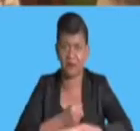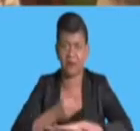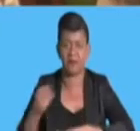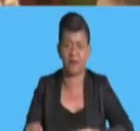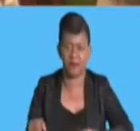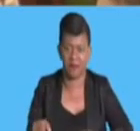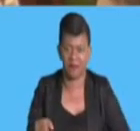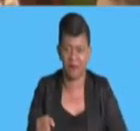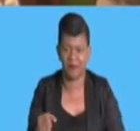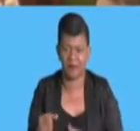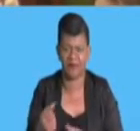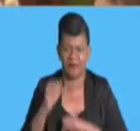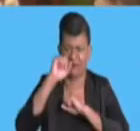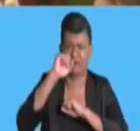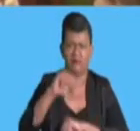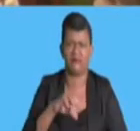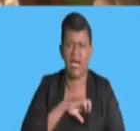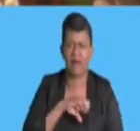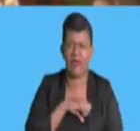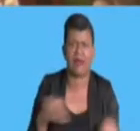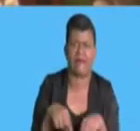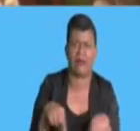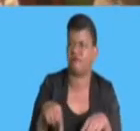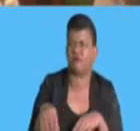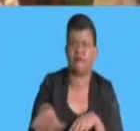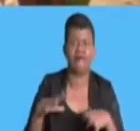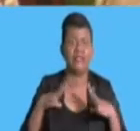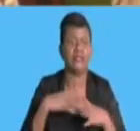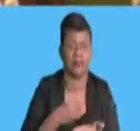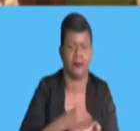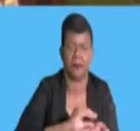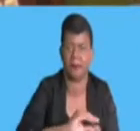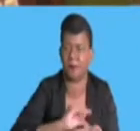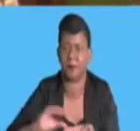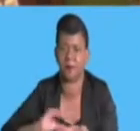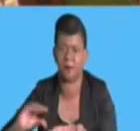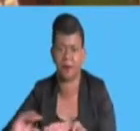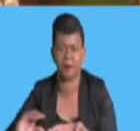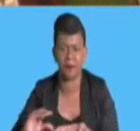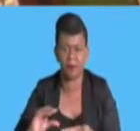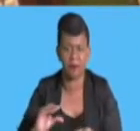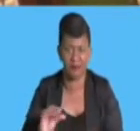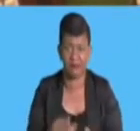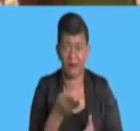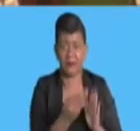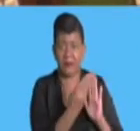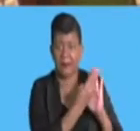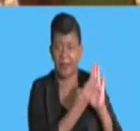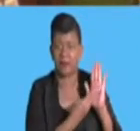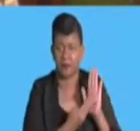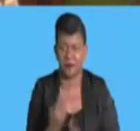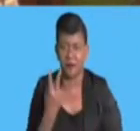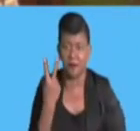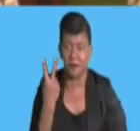campaign of fear-mongering, freebies and handouts. They were. Mr. Speaker, this budget is the product of two-man rule. A budget